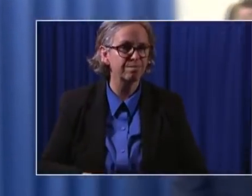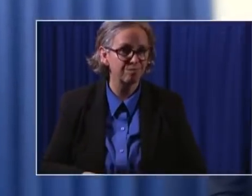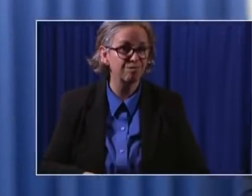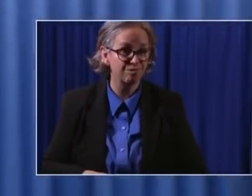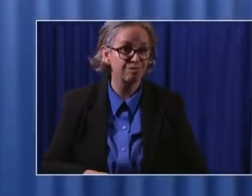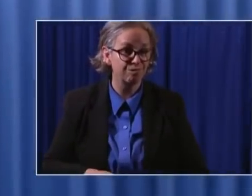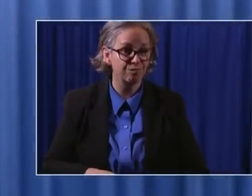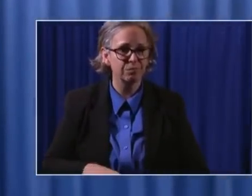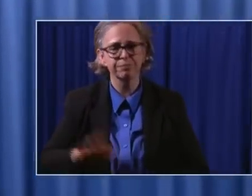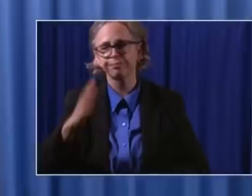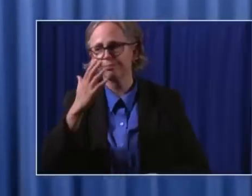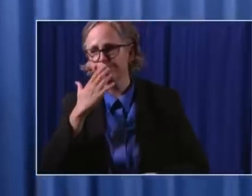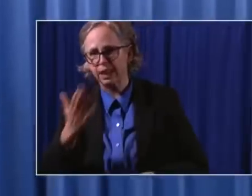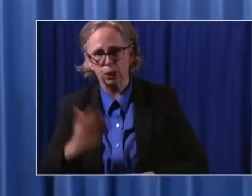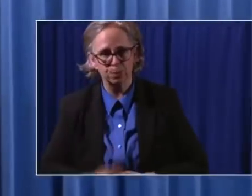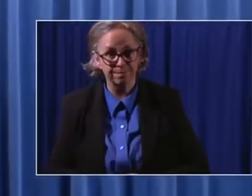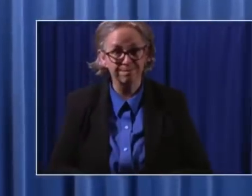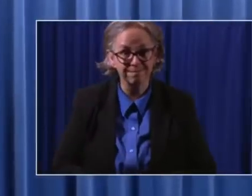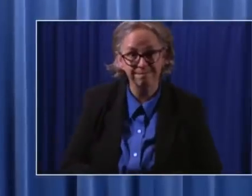Thank you.